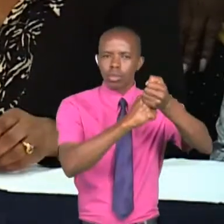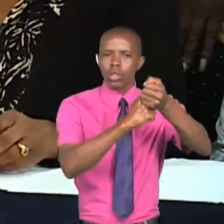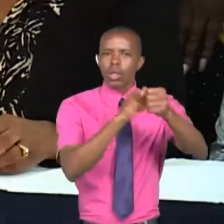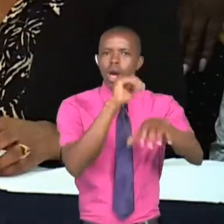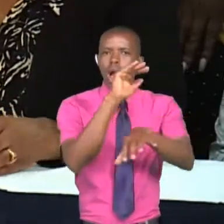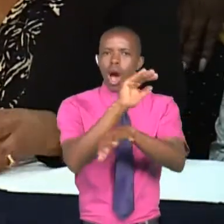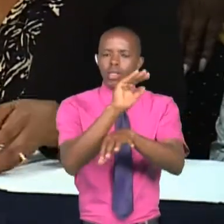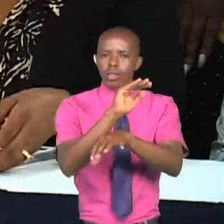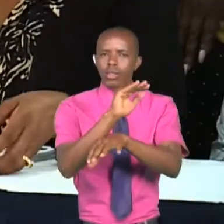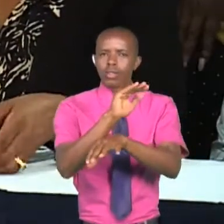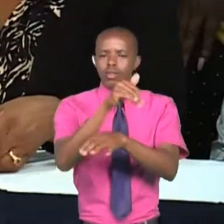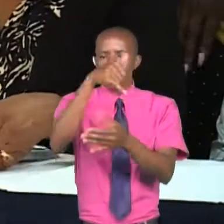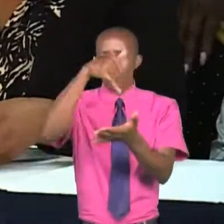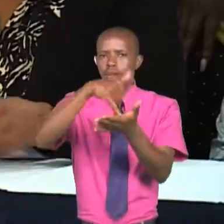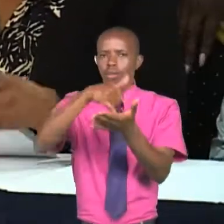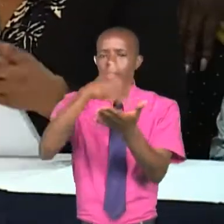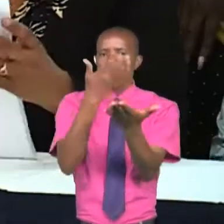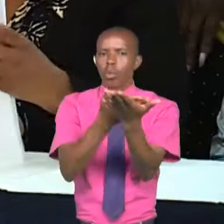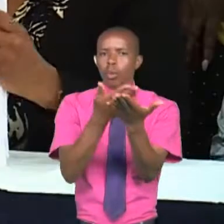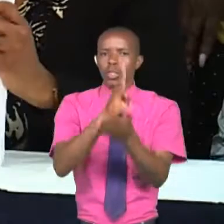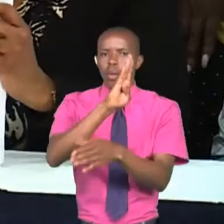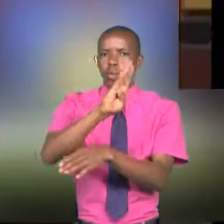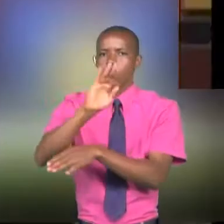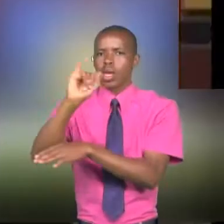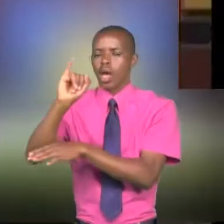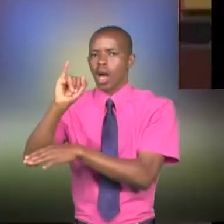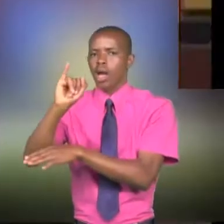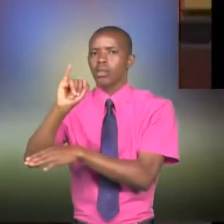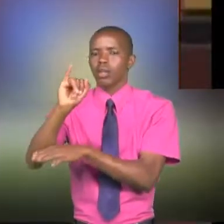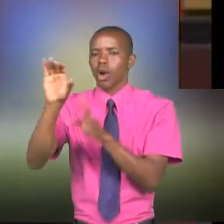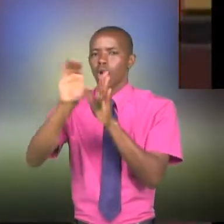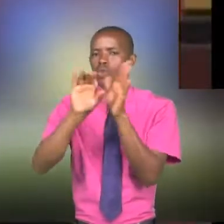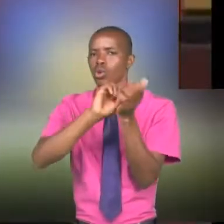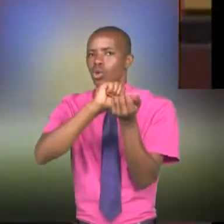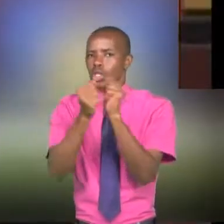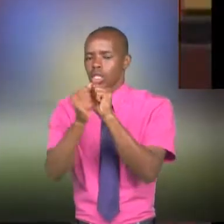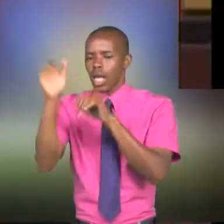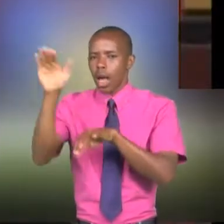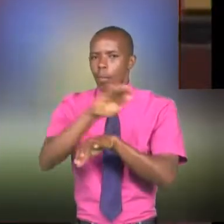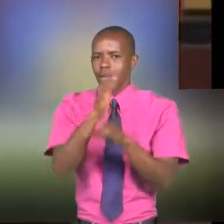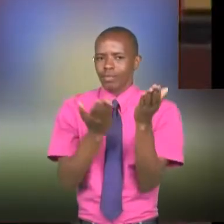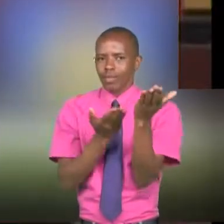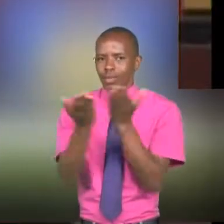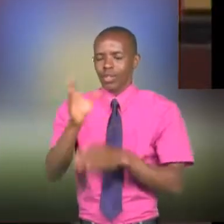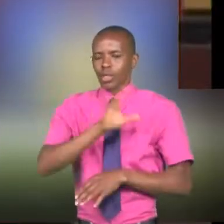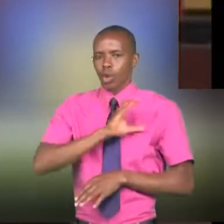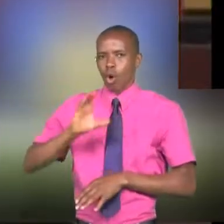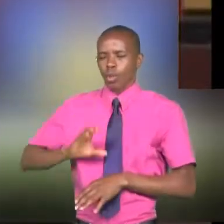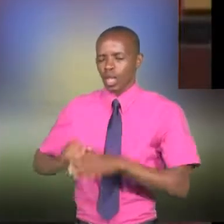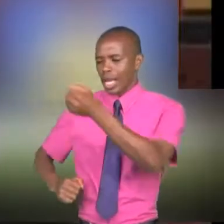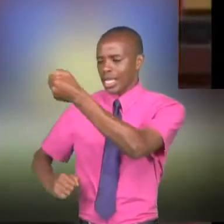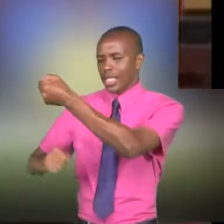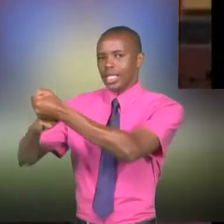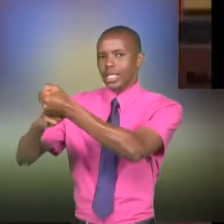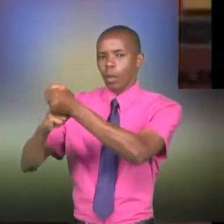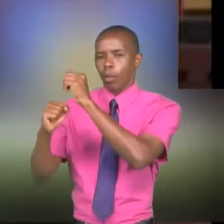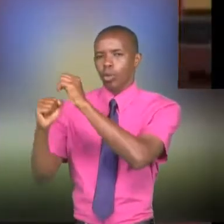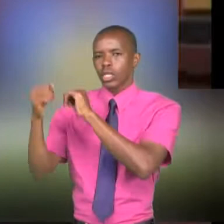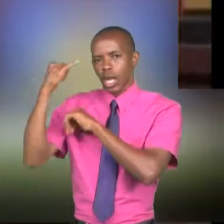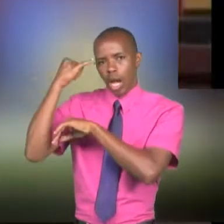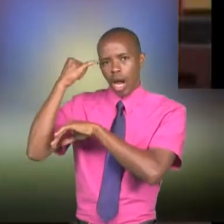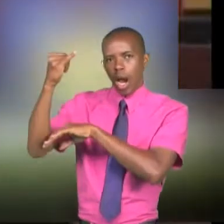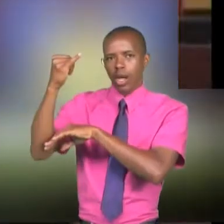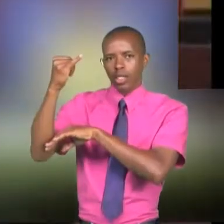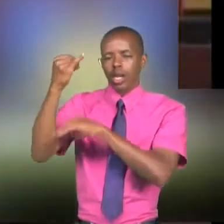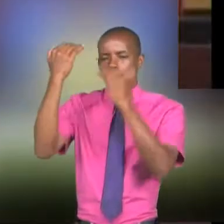be included in the proposed BBI referendum. I support the Parliamentary Service Commission. I support the move to go to